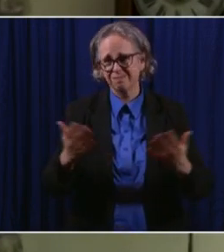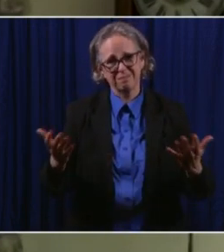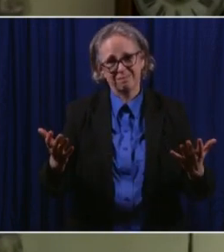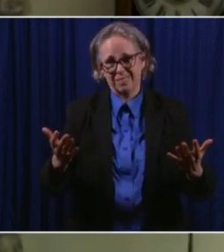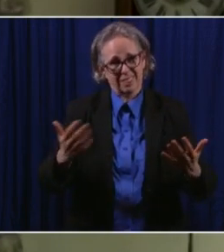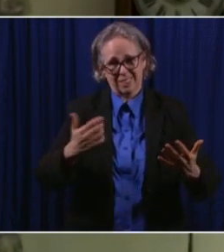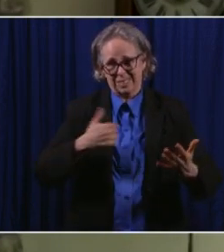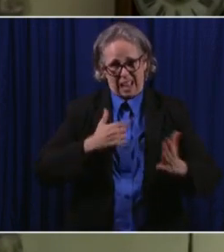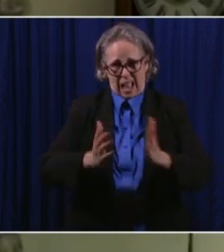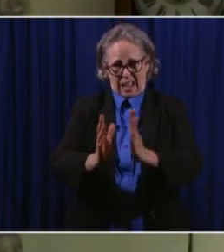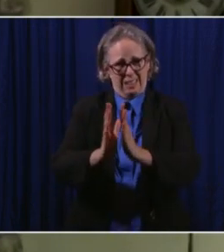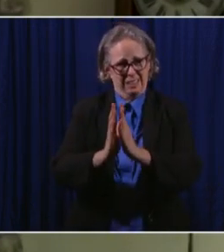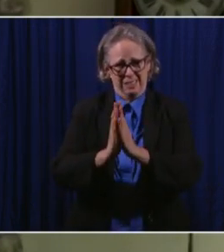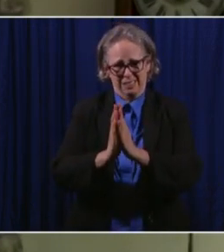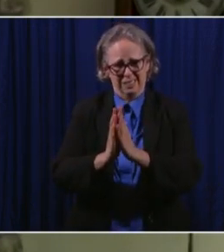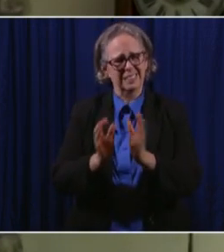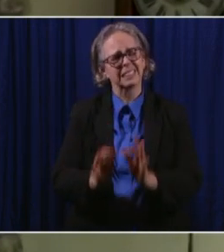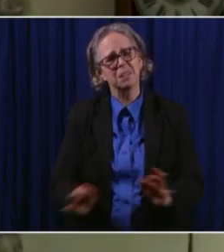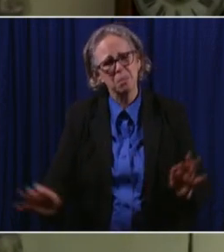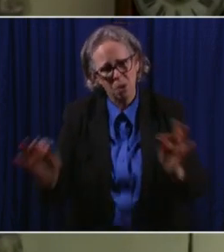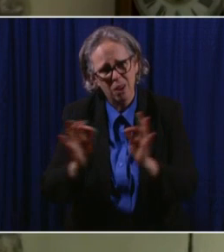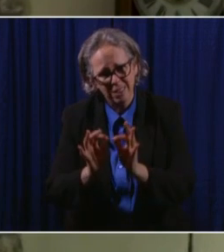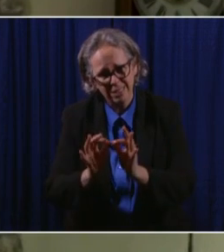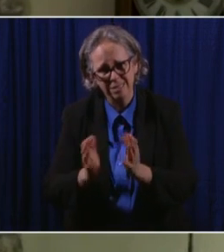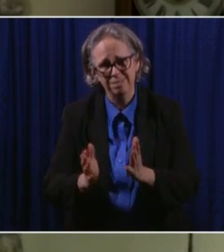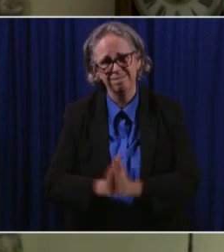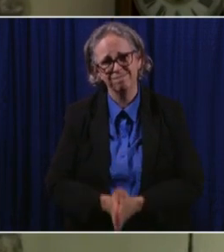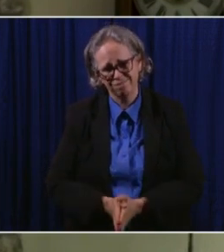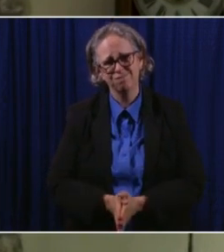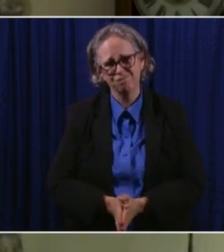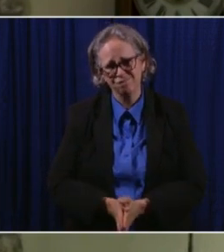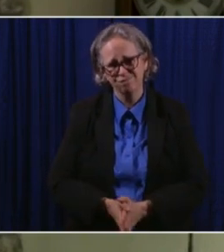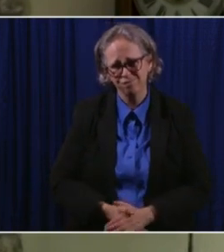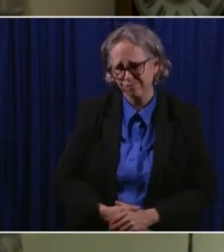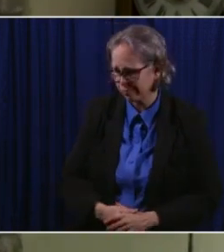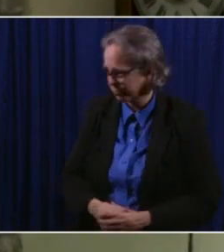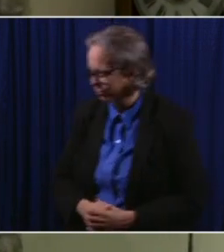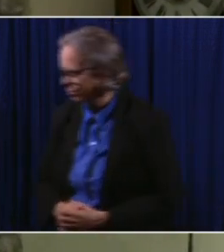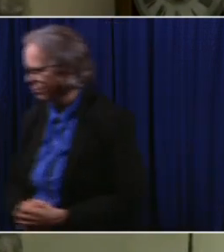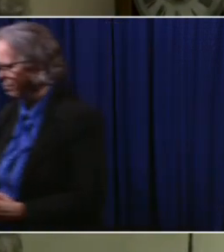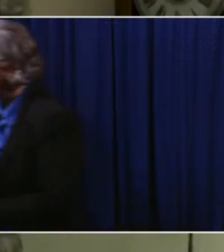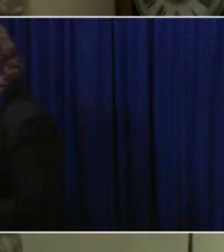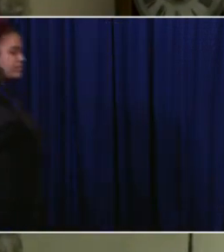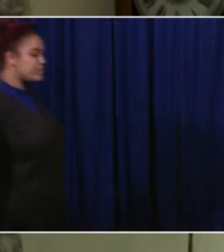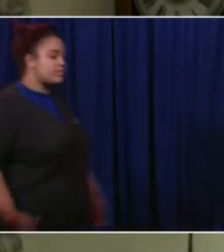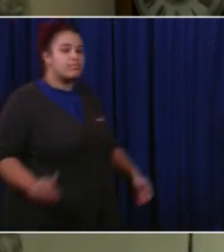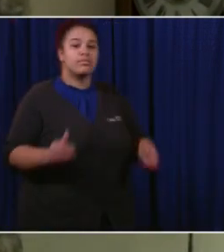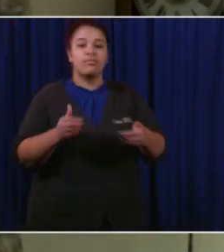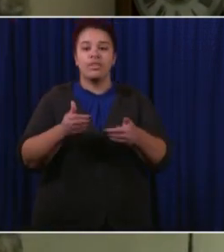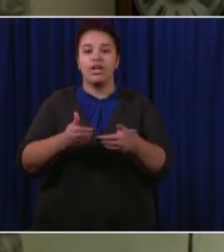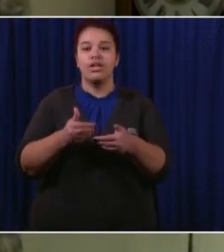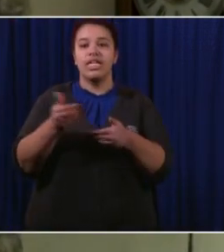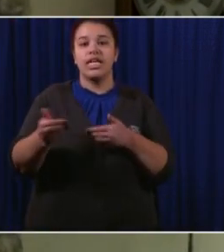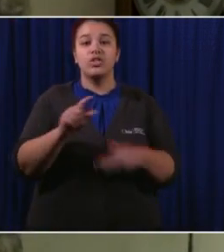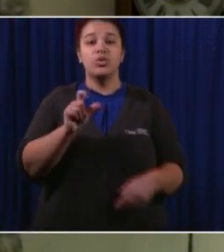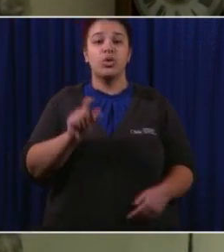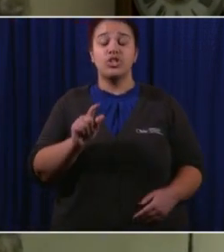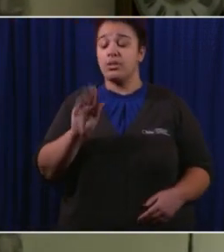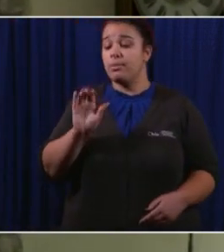vitally important. Next question is from Ben Schwartz at WCPO in